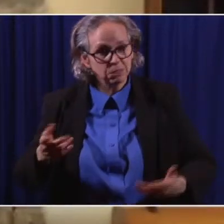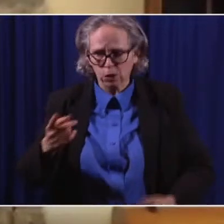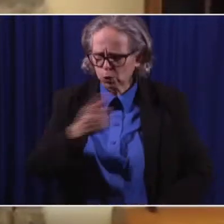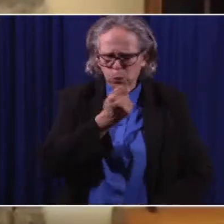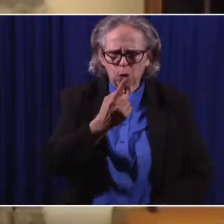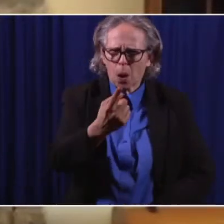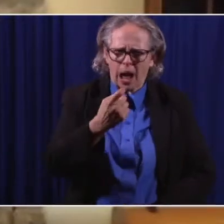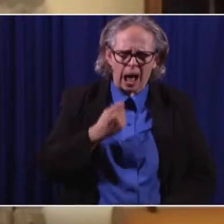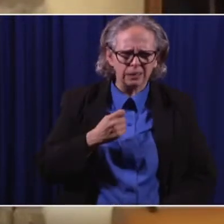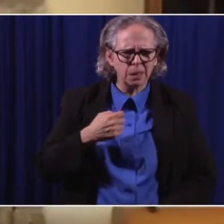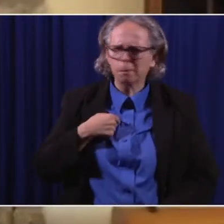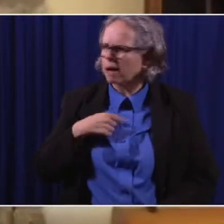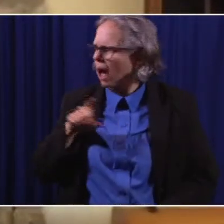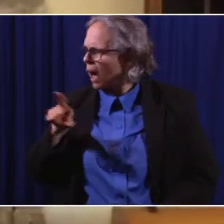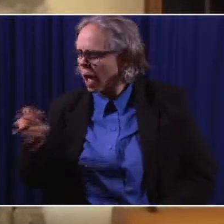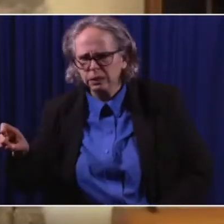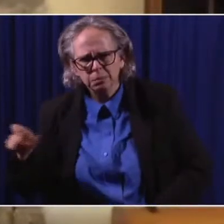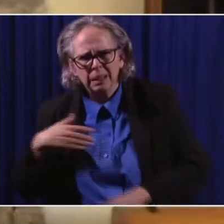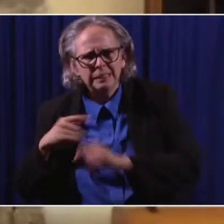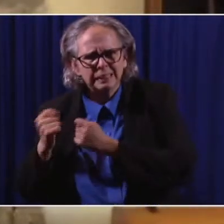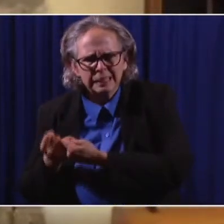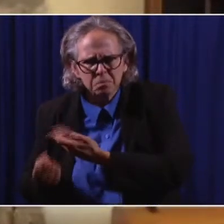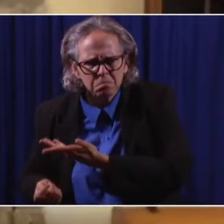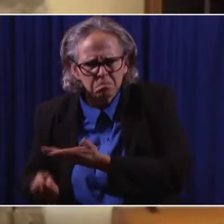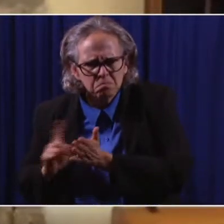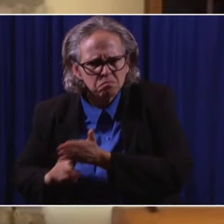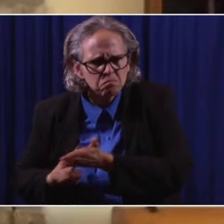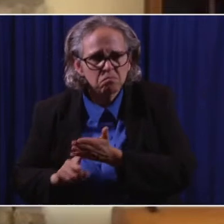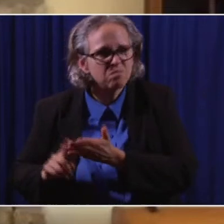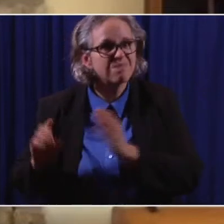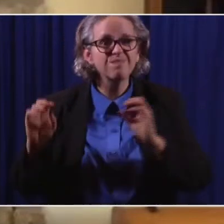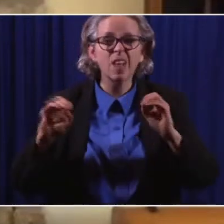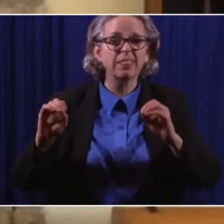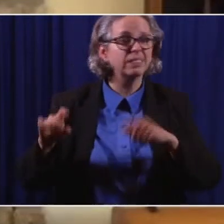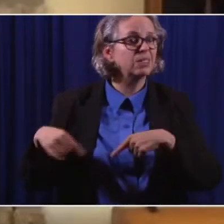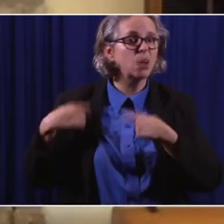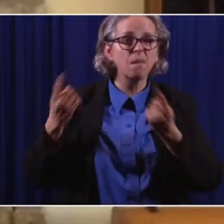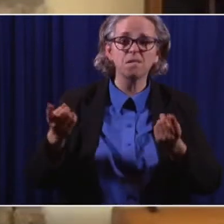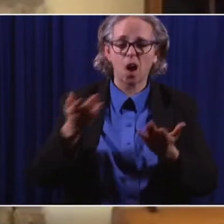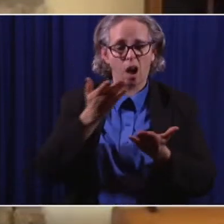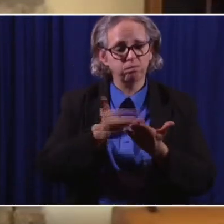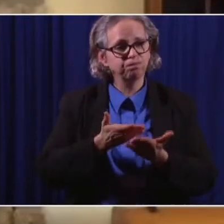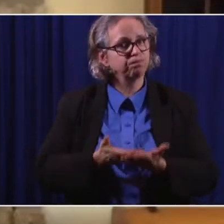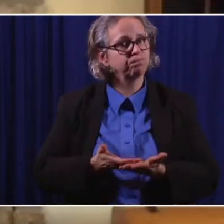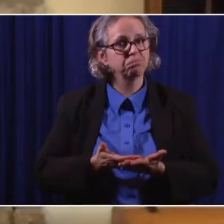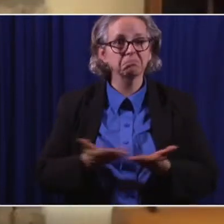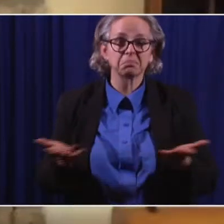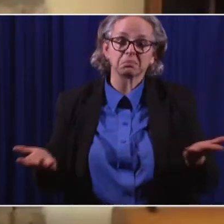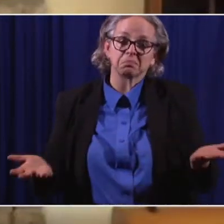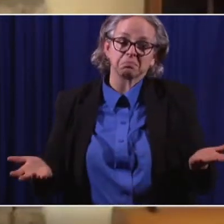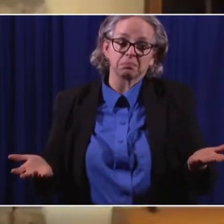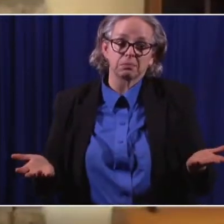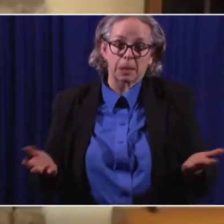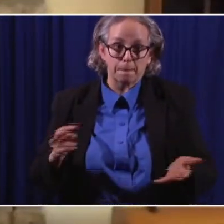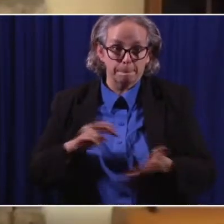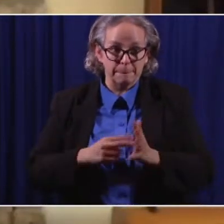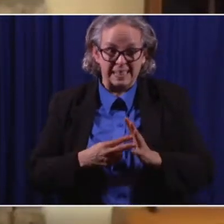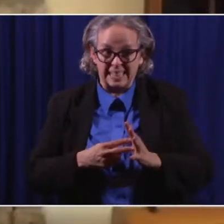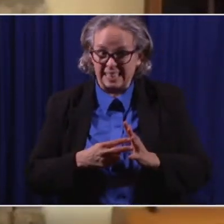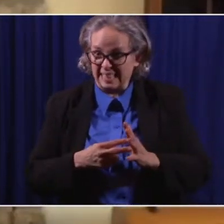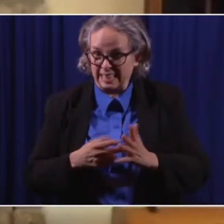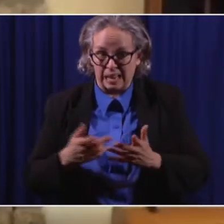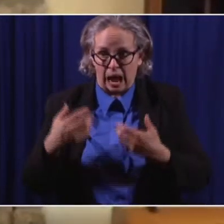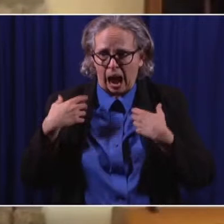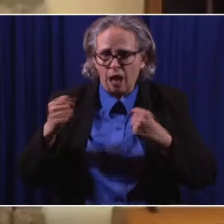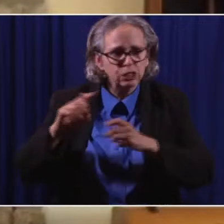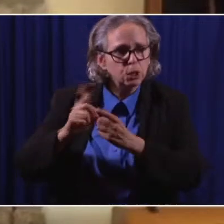examples. We will go back and check again from local health departments. And if local health departments say they've got spread, well, then they're the ones who are on the front